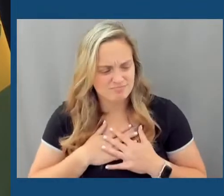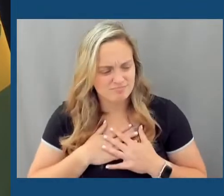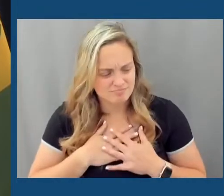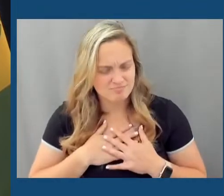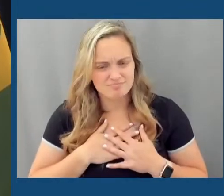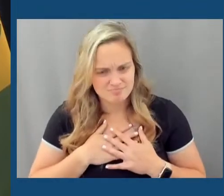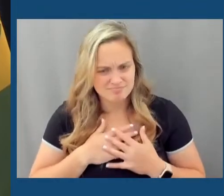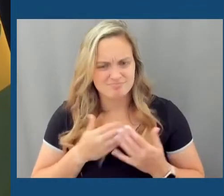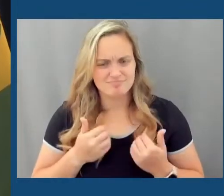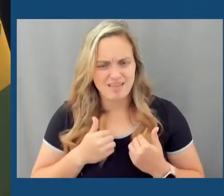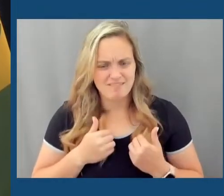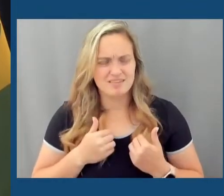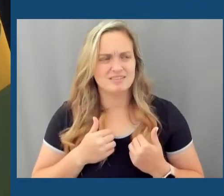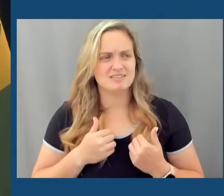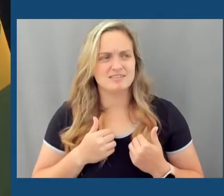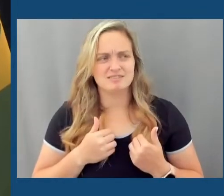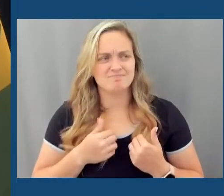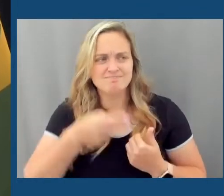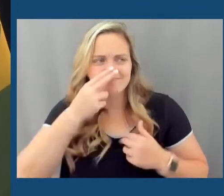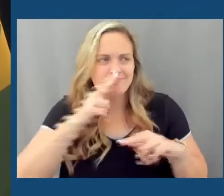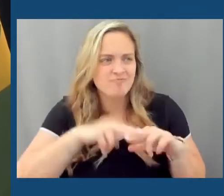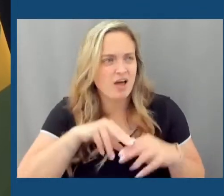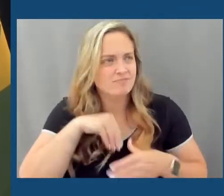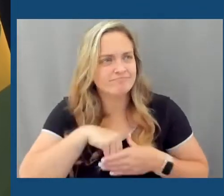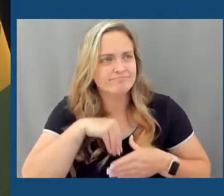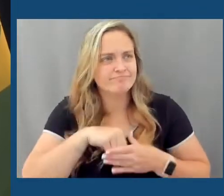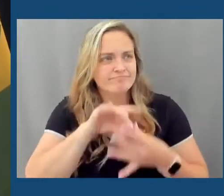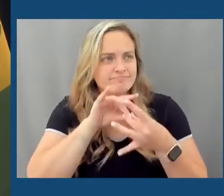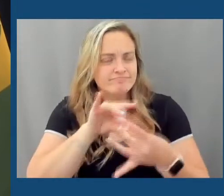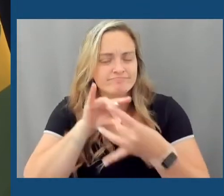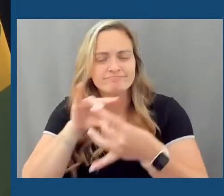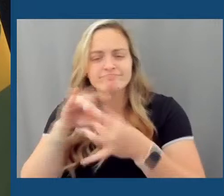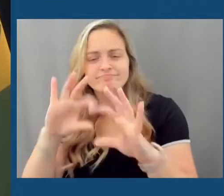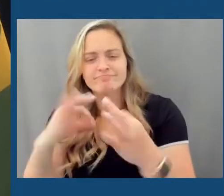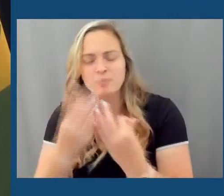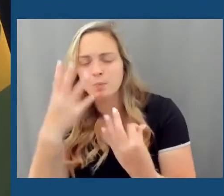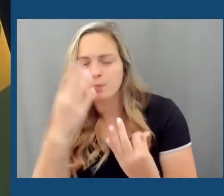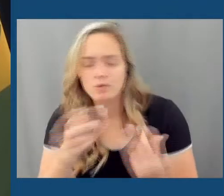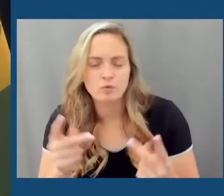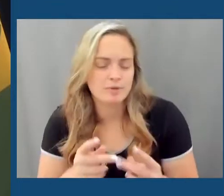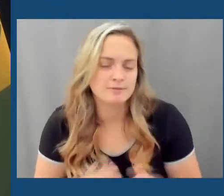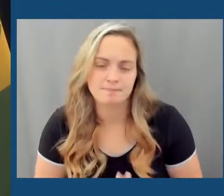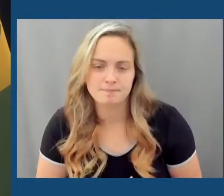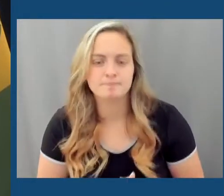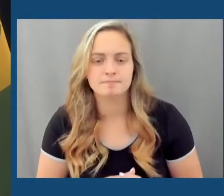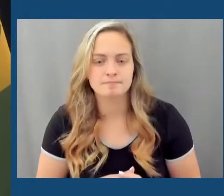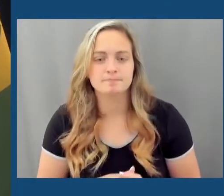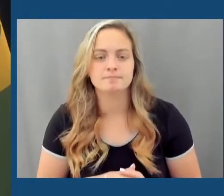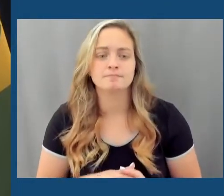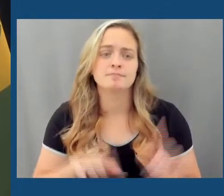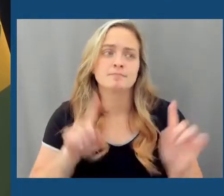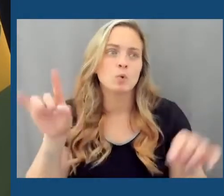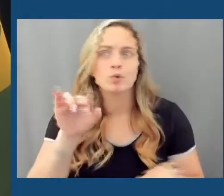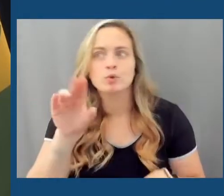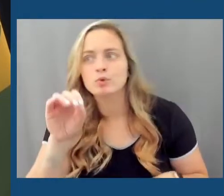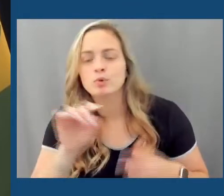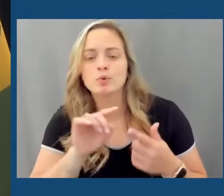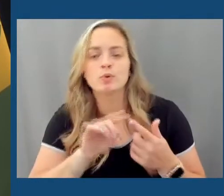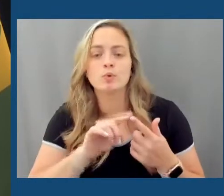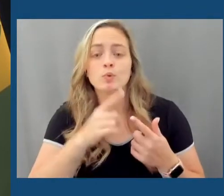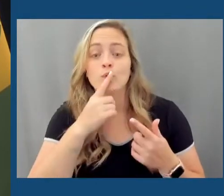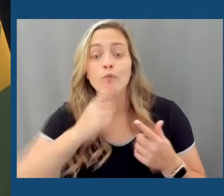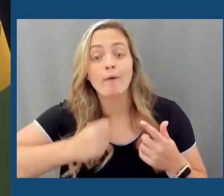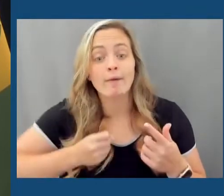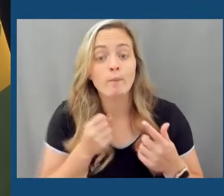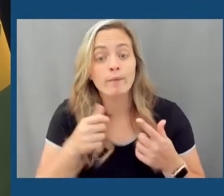of just fun and connecting with families. It's a beautiful, beautiful place. And or you go to the zoo, or you go to a Red Wings game, you go